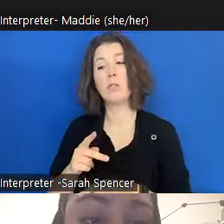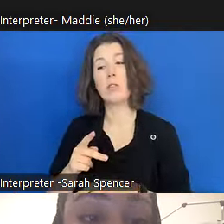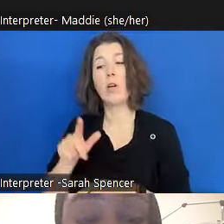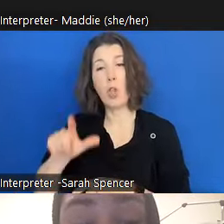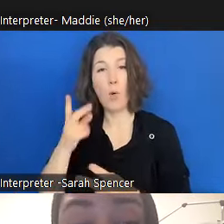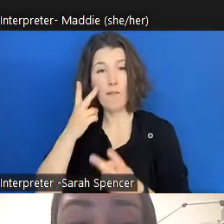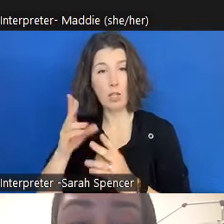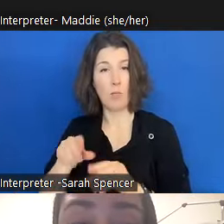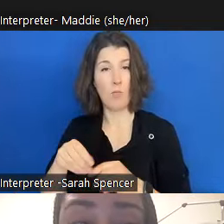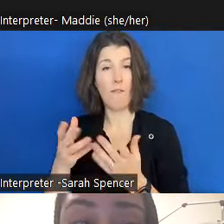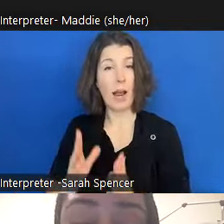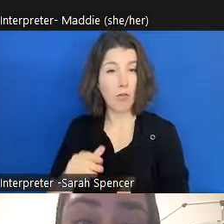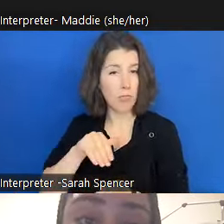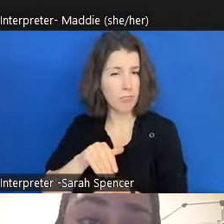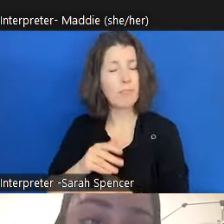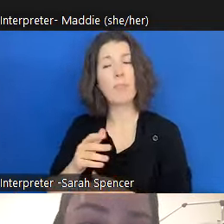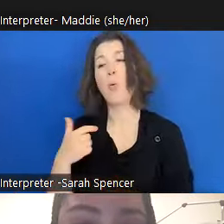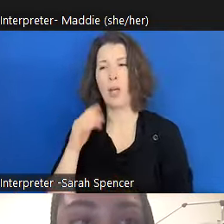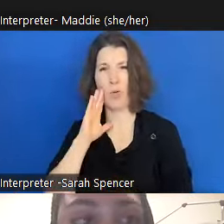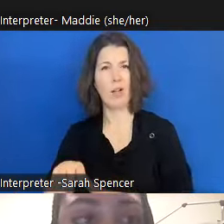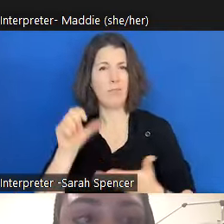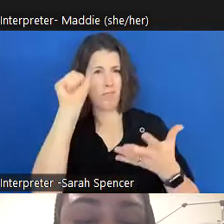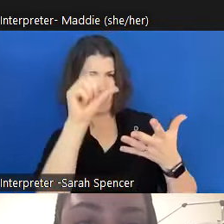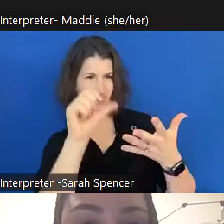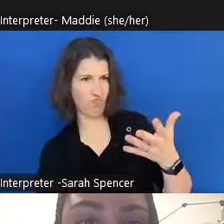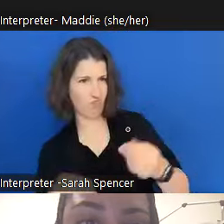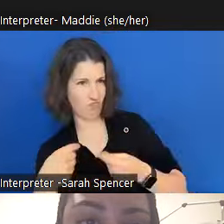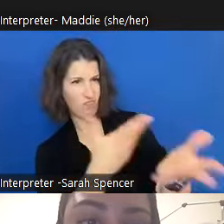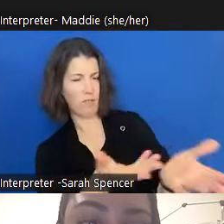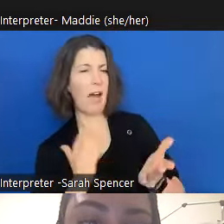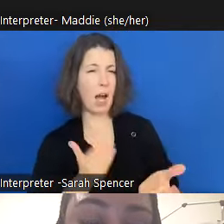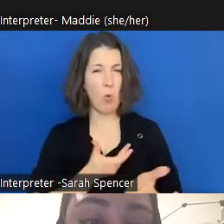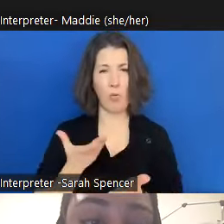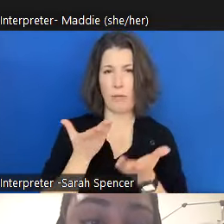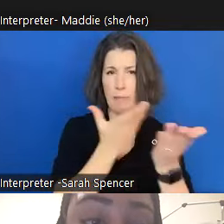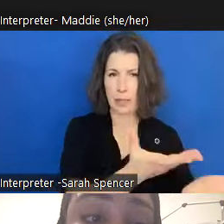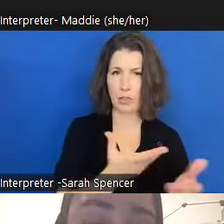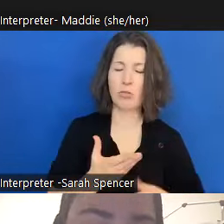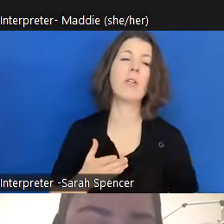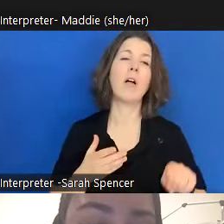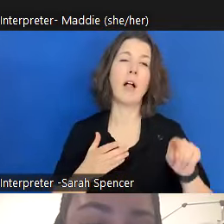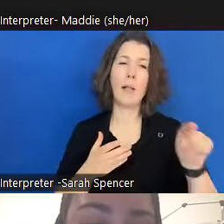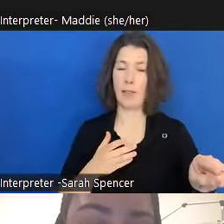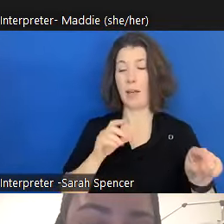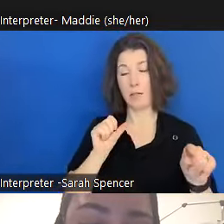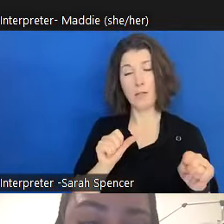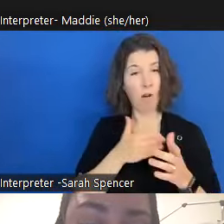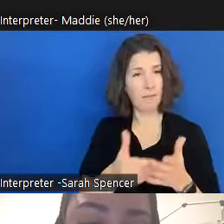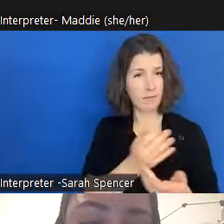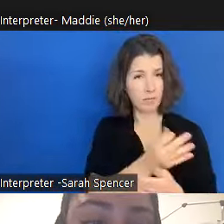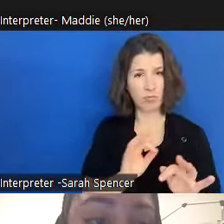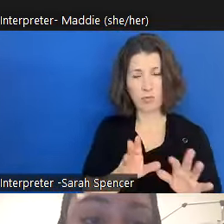we will give the recommendations that we noticed during the exam. And then many times they're able to, free of charge, give